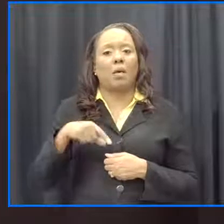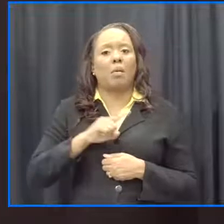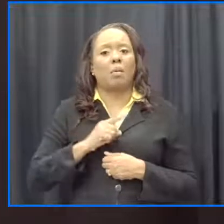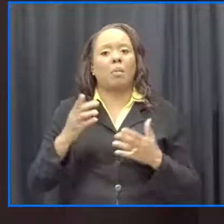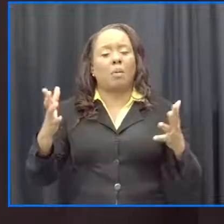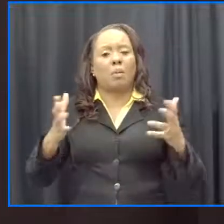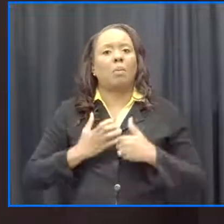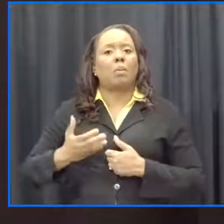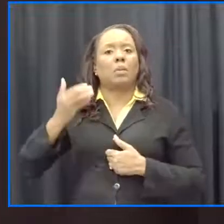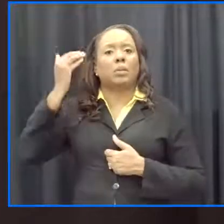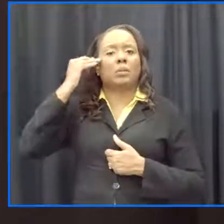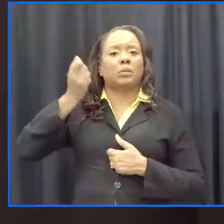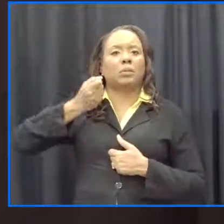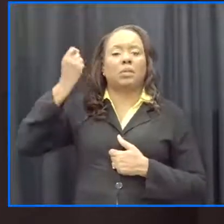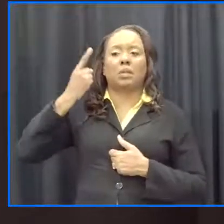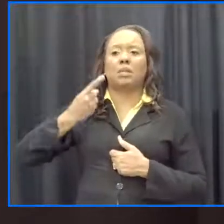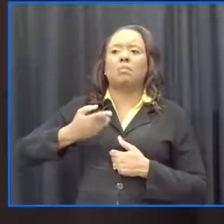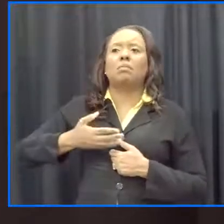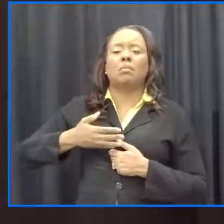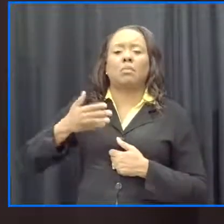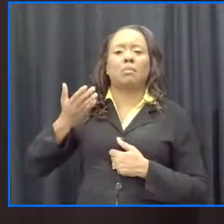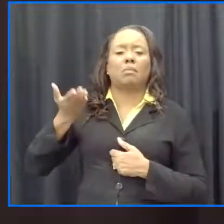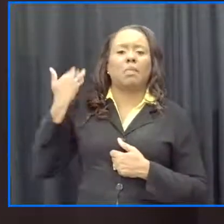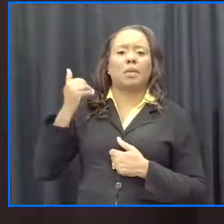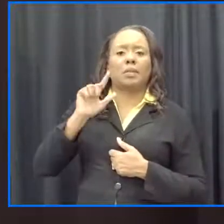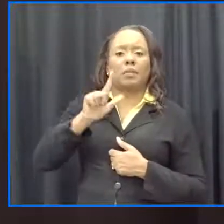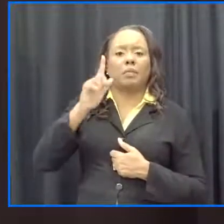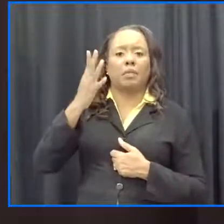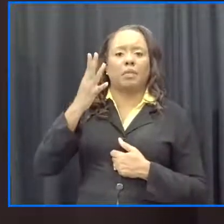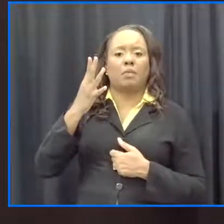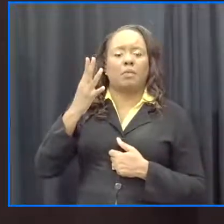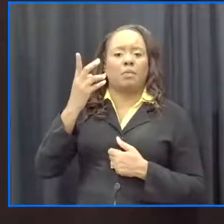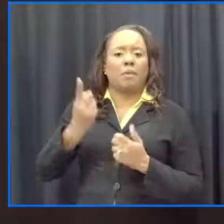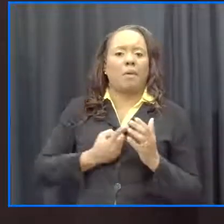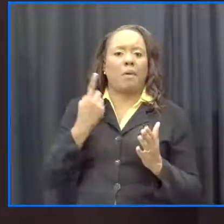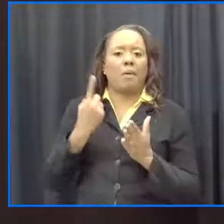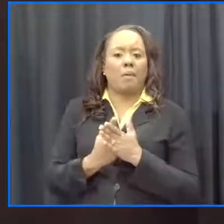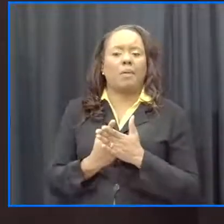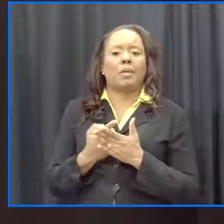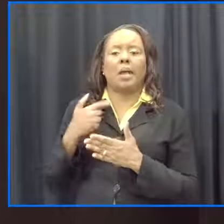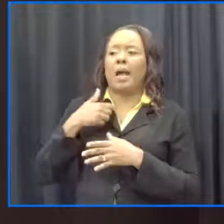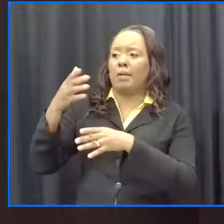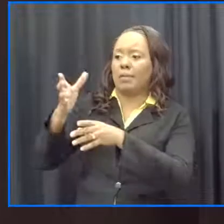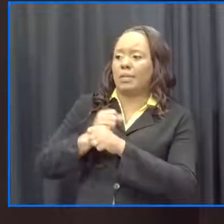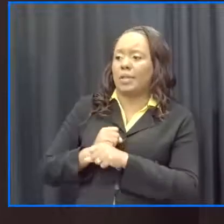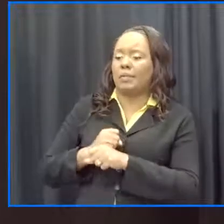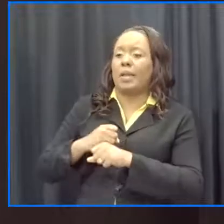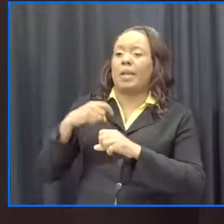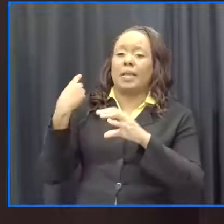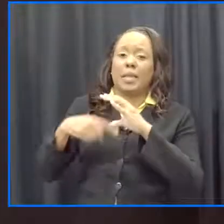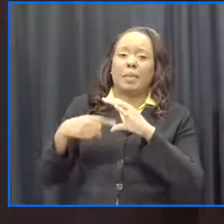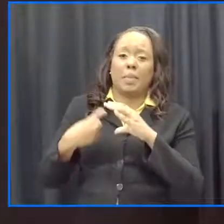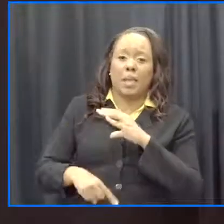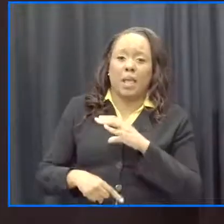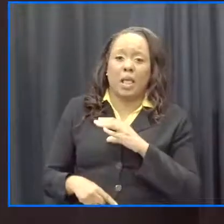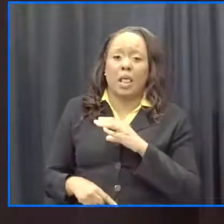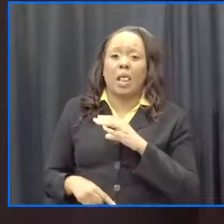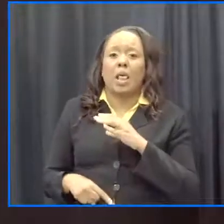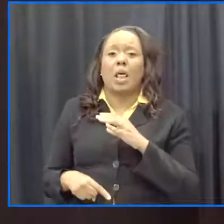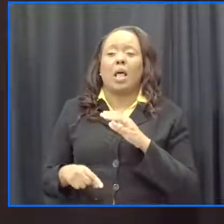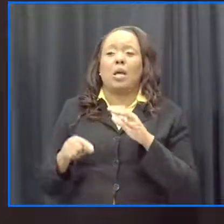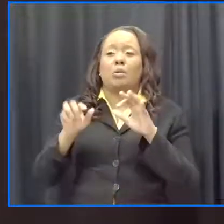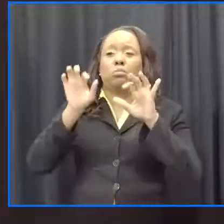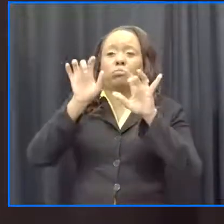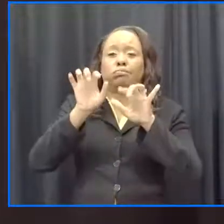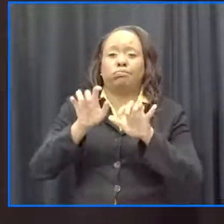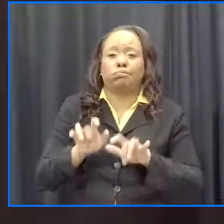to recognize that within the last 24 hours, I got a very long and detailed email from the former